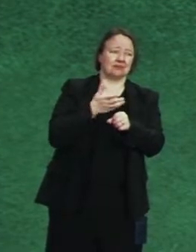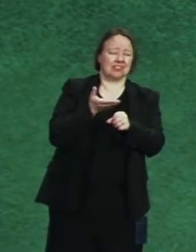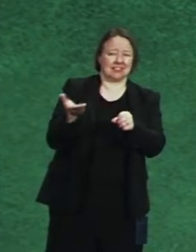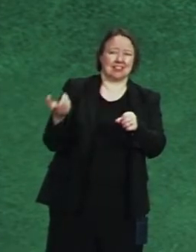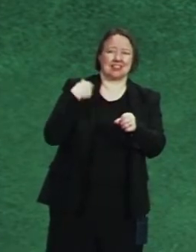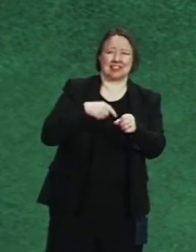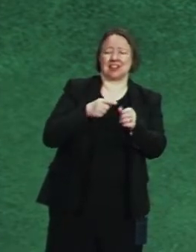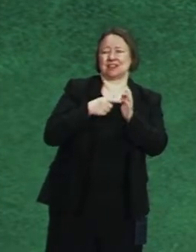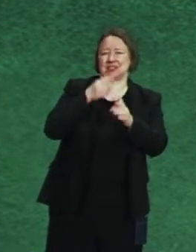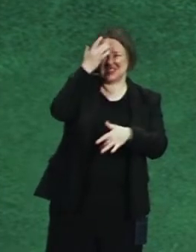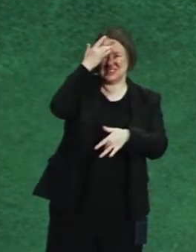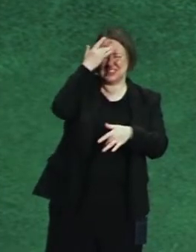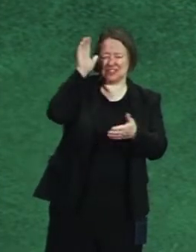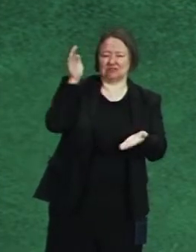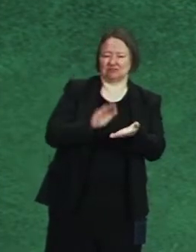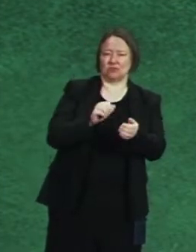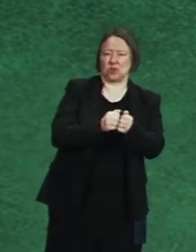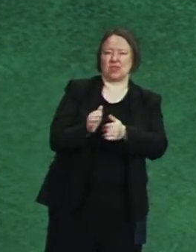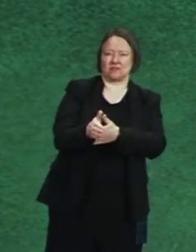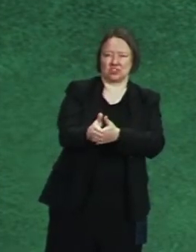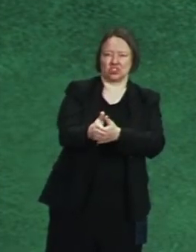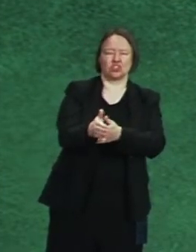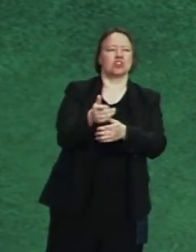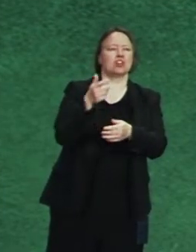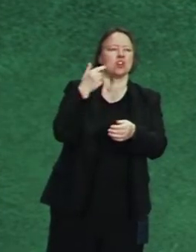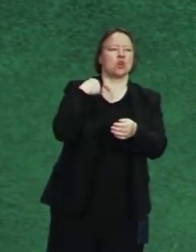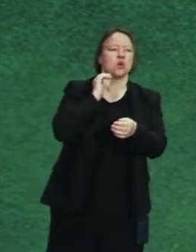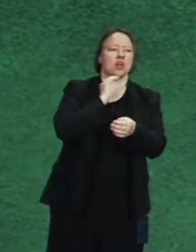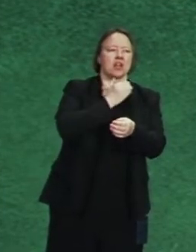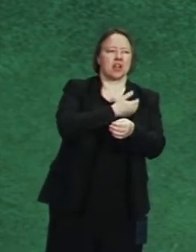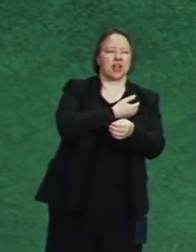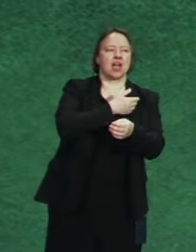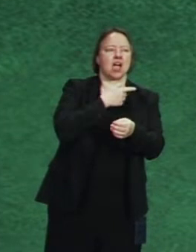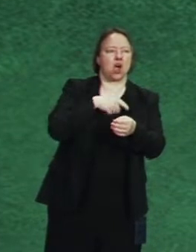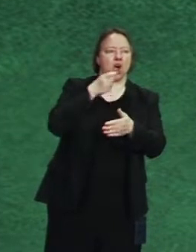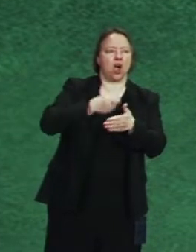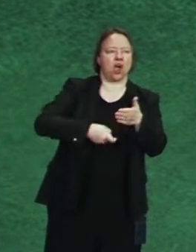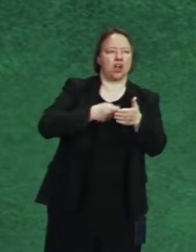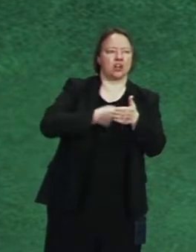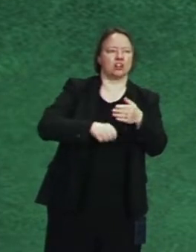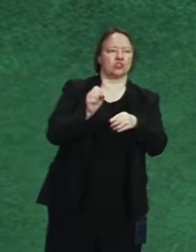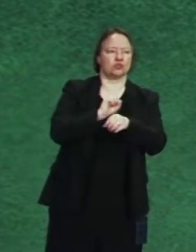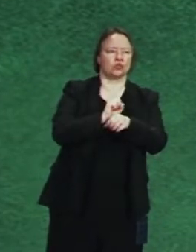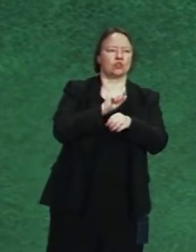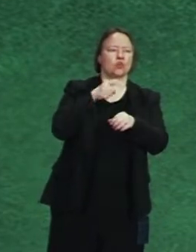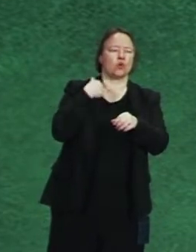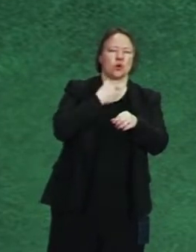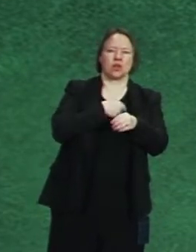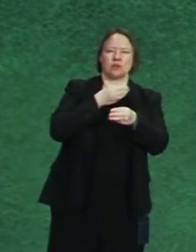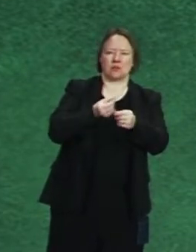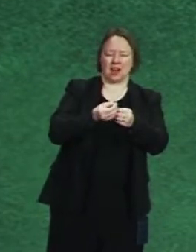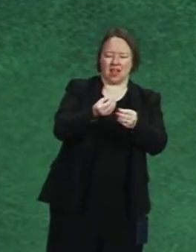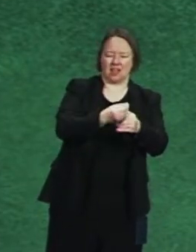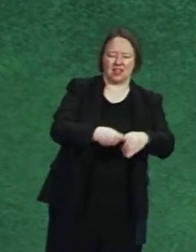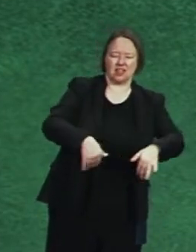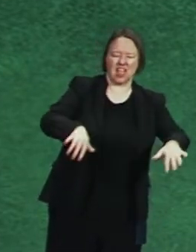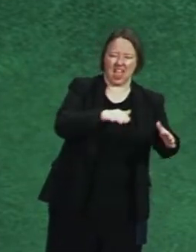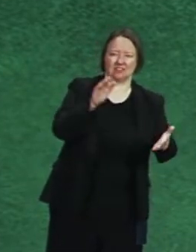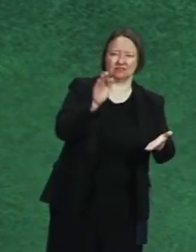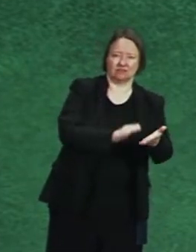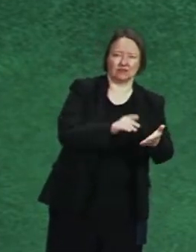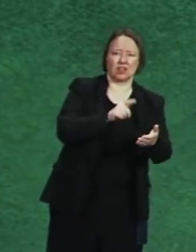diseases among the fish. With a startup capital of $42,350, we will spend on land, tank for fish